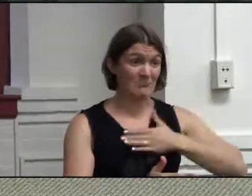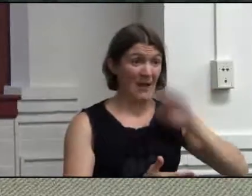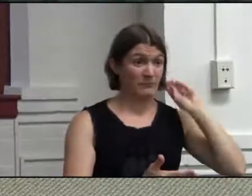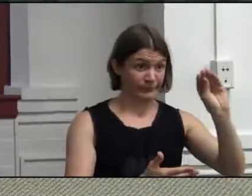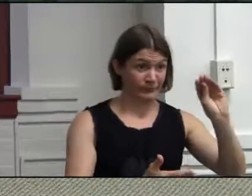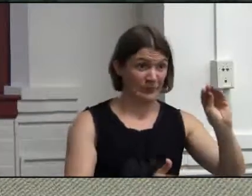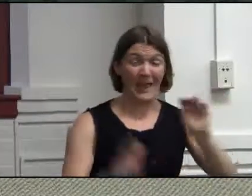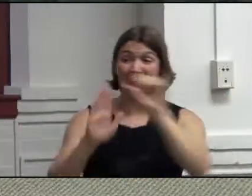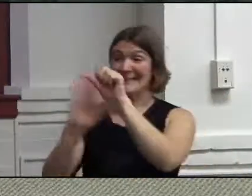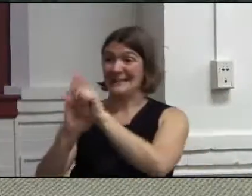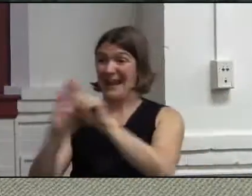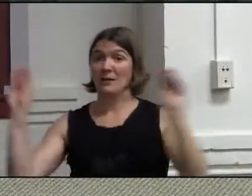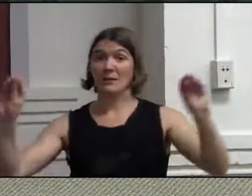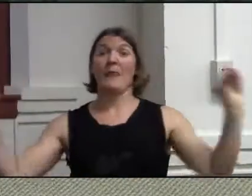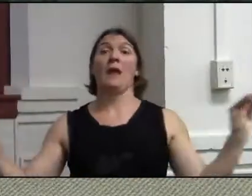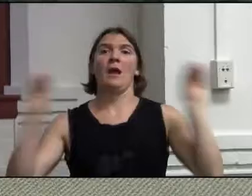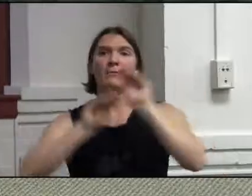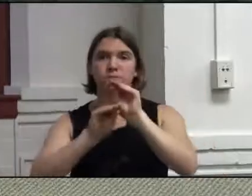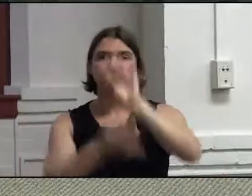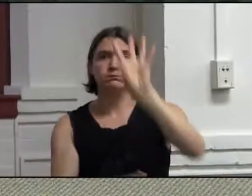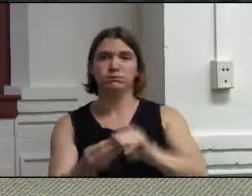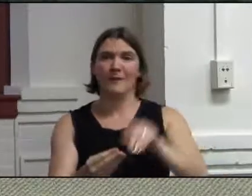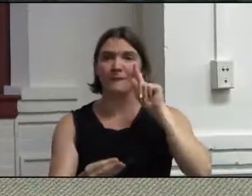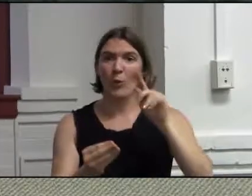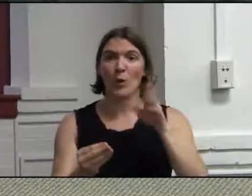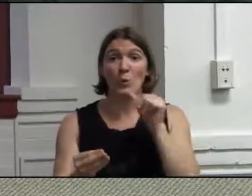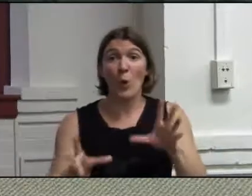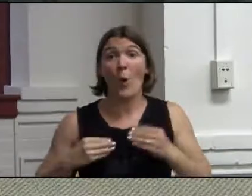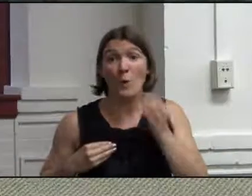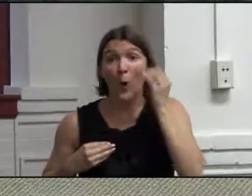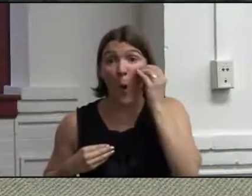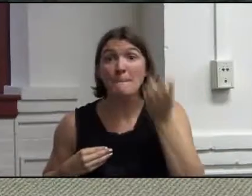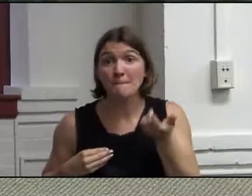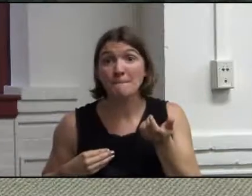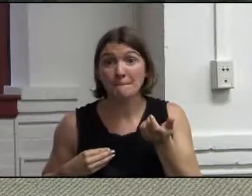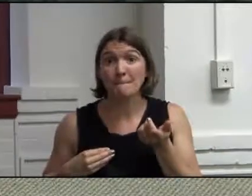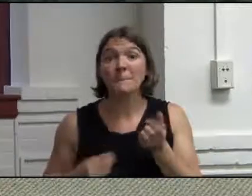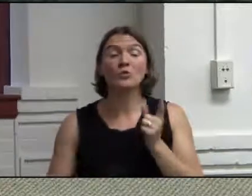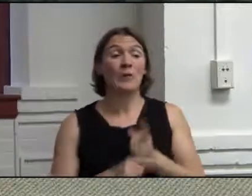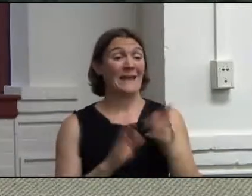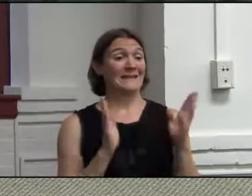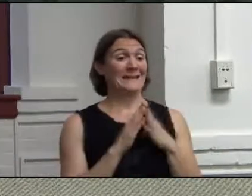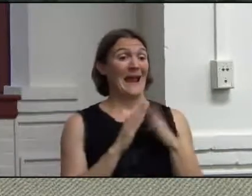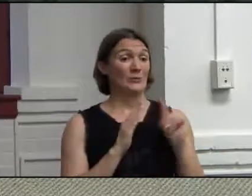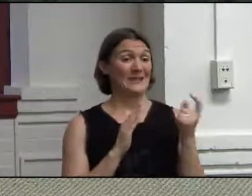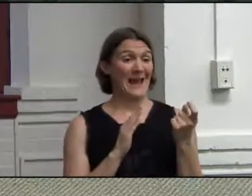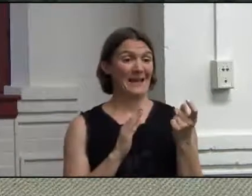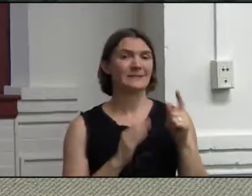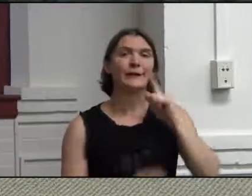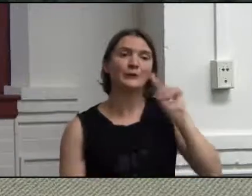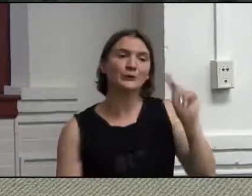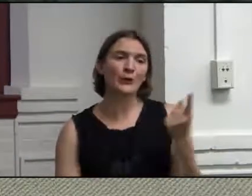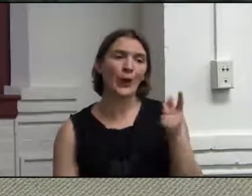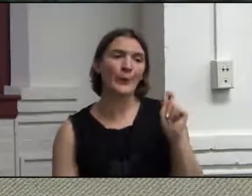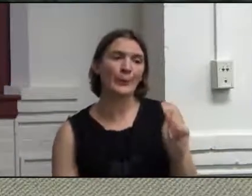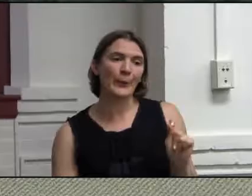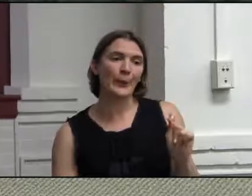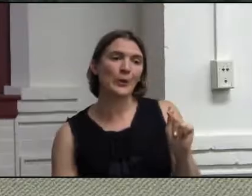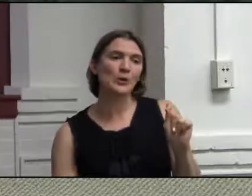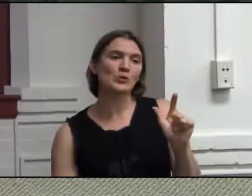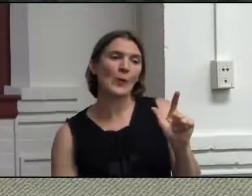rate, which comes down to the taxpayer. That's right. Got it. And the municipal tax rate, which is the